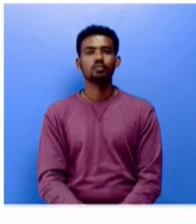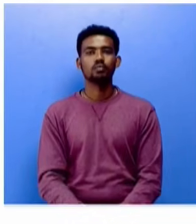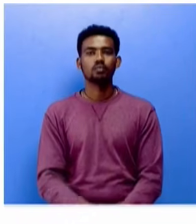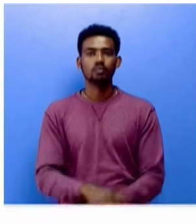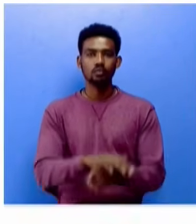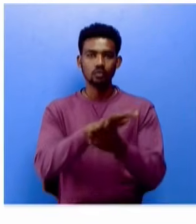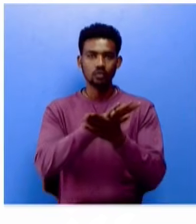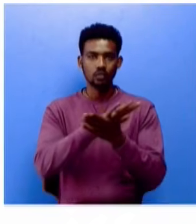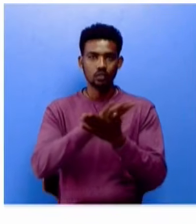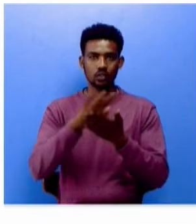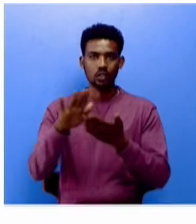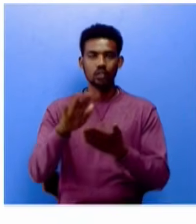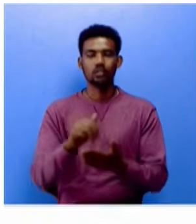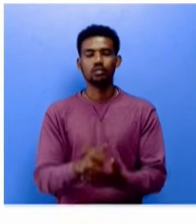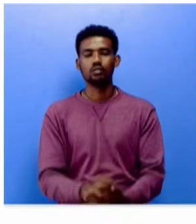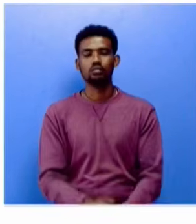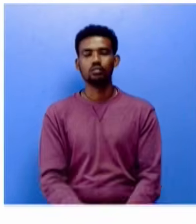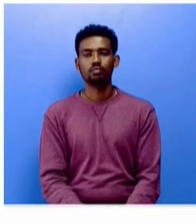cleaned